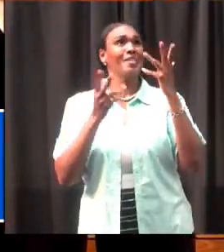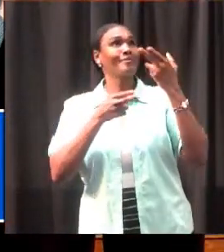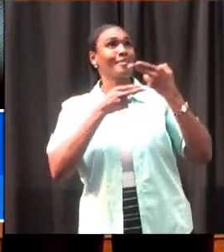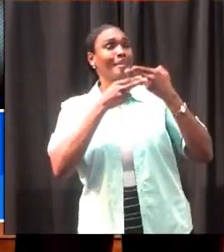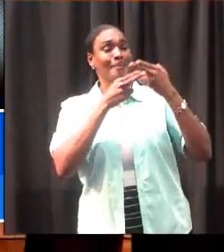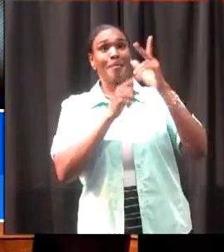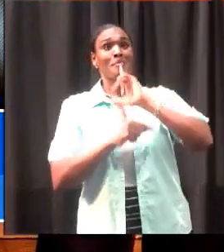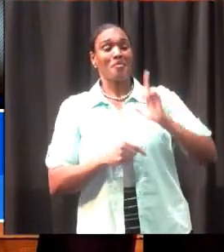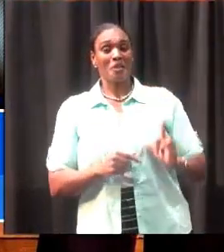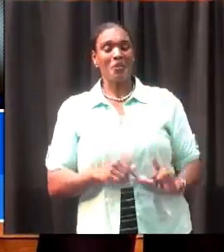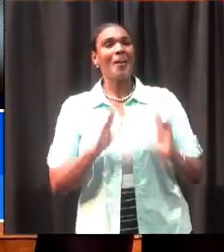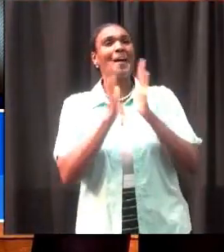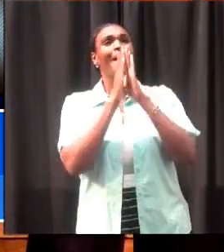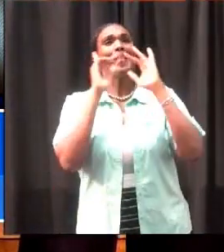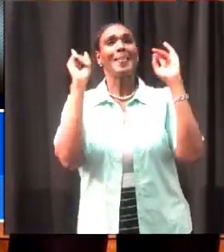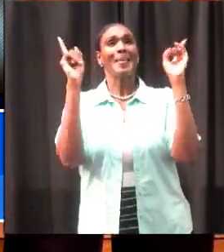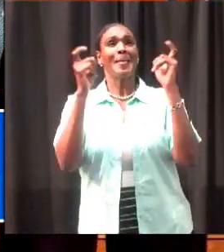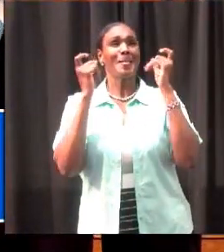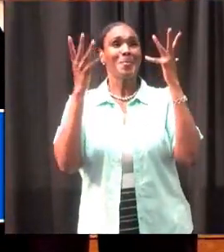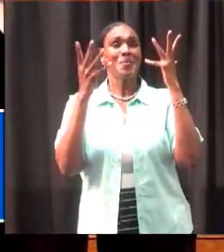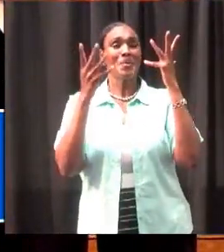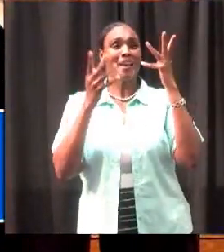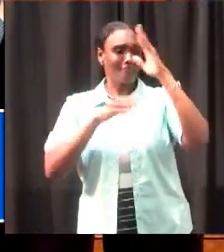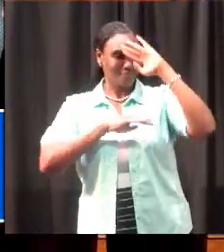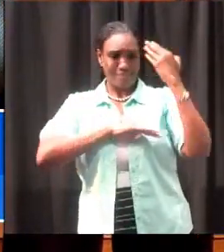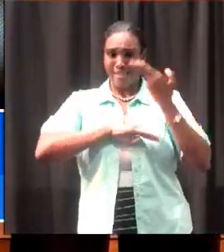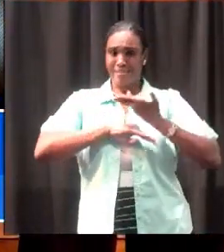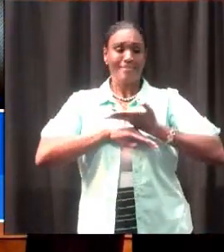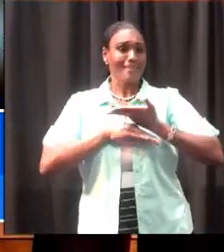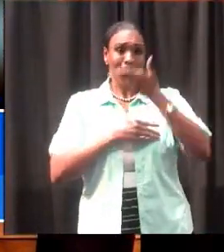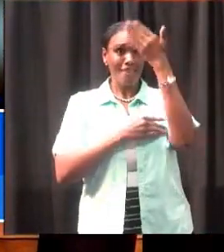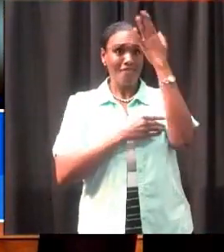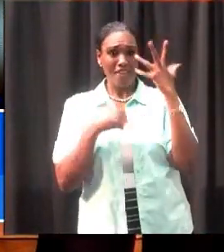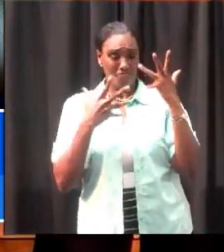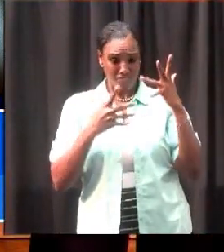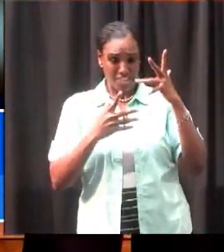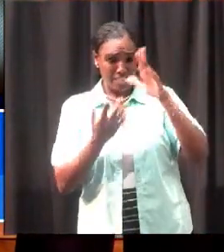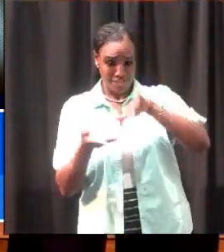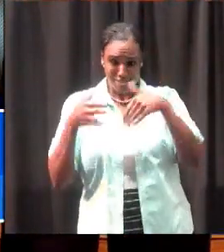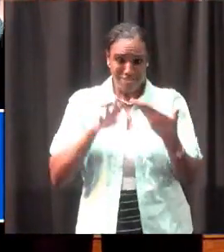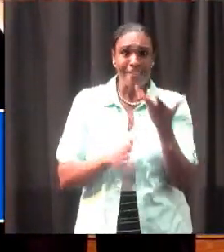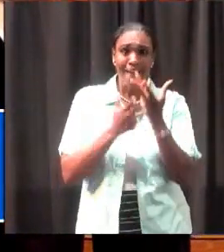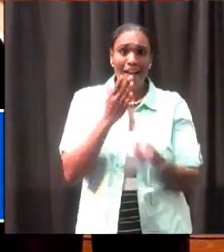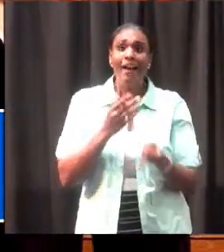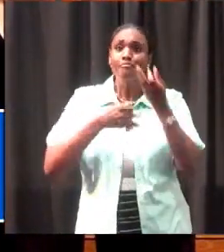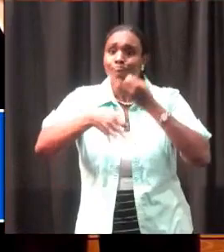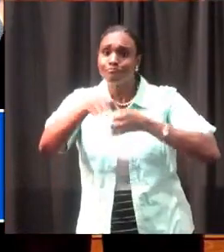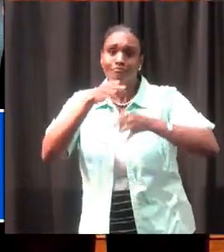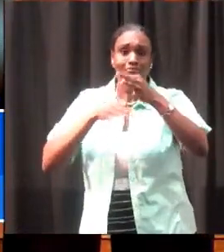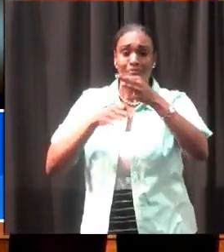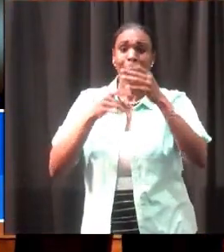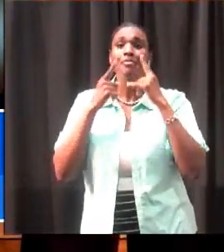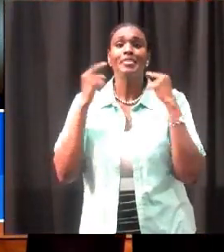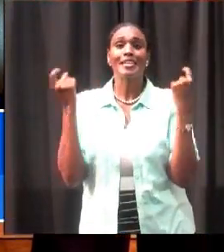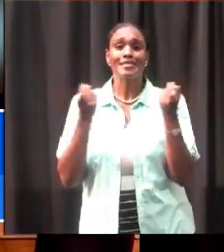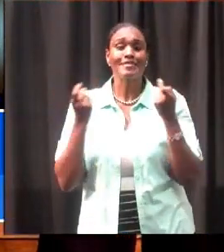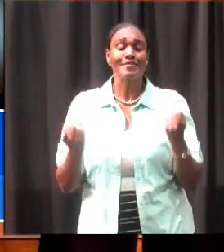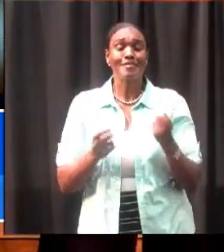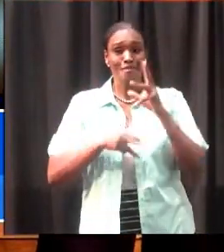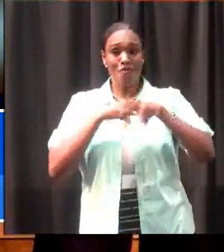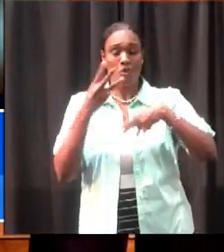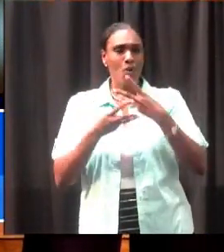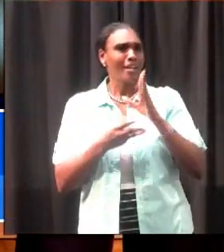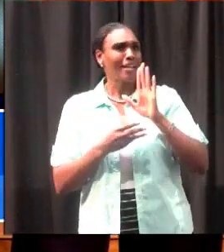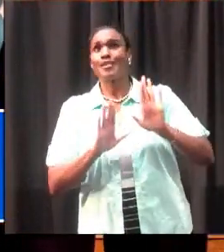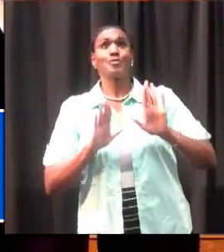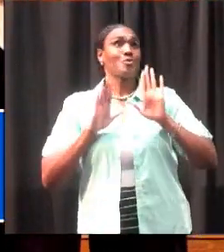of the Lord. Hallelujah to the Lamb that was slain for the sins of the world, for he is great and